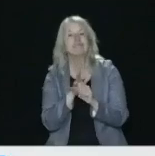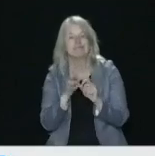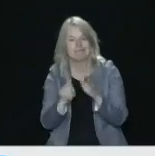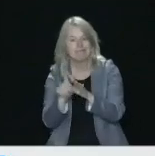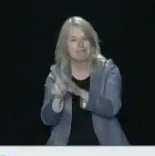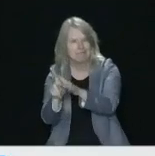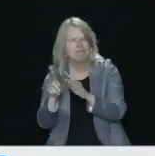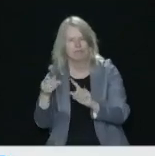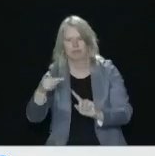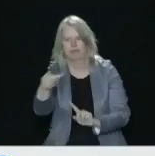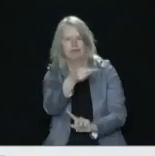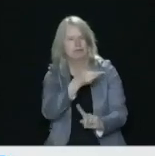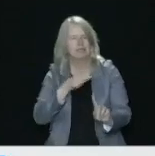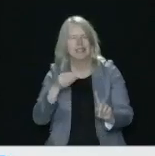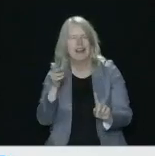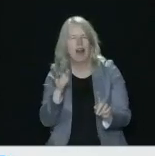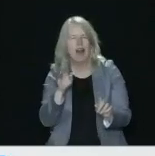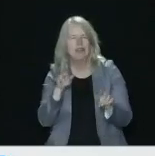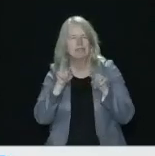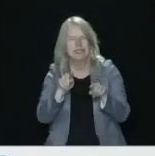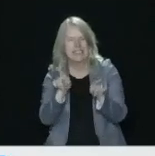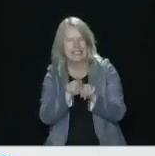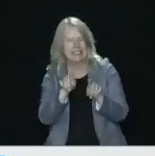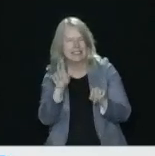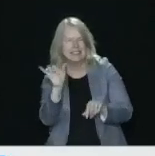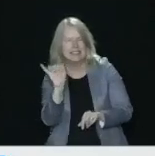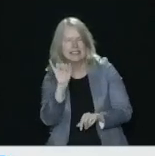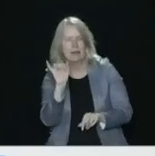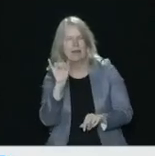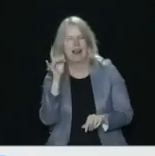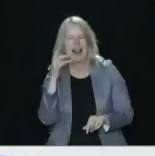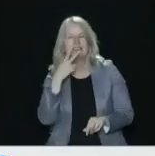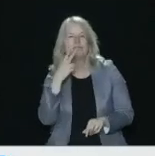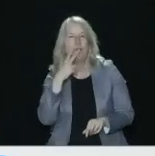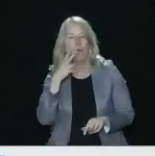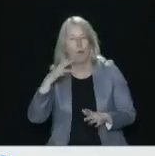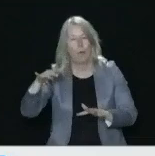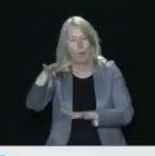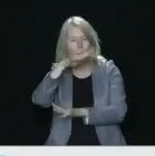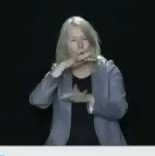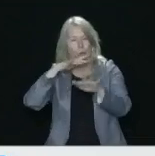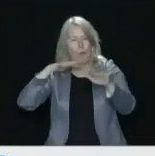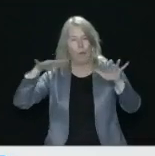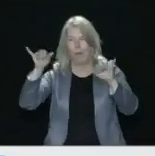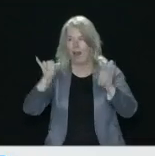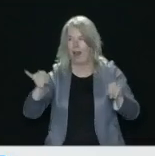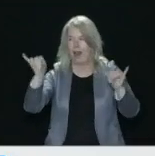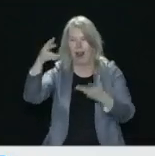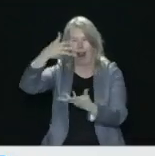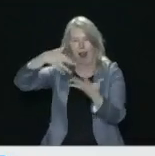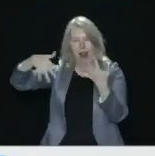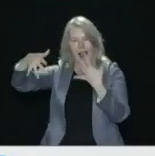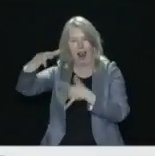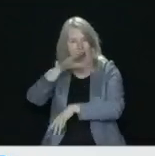Did you ask your follow-up, David? I'm sorry, I think I lost track. No, yes, thank you so much.